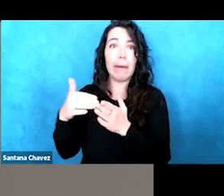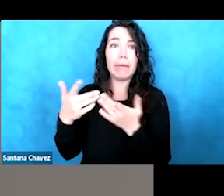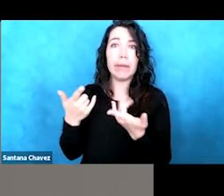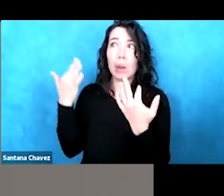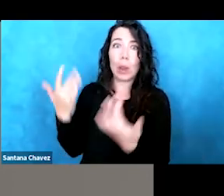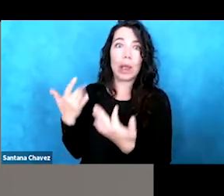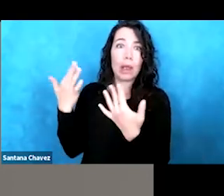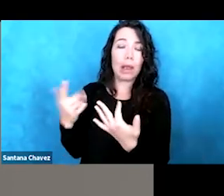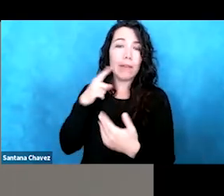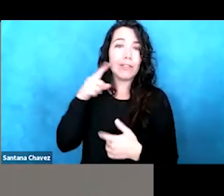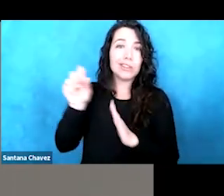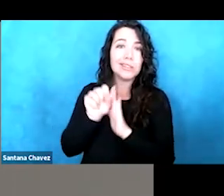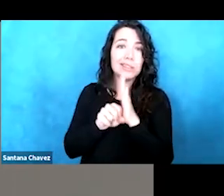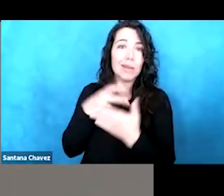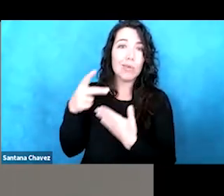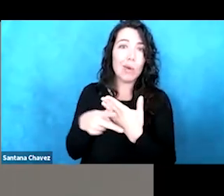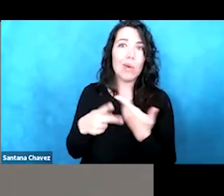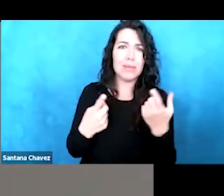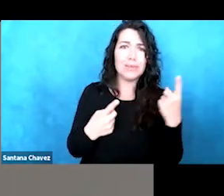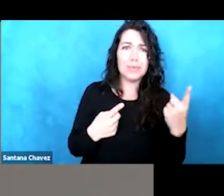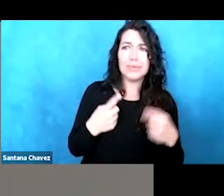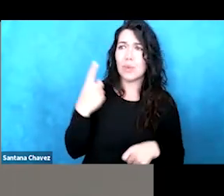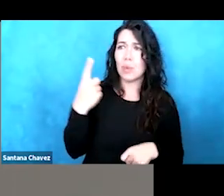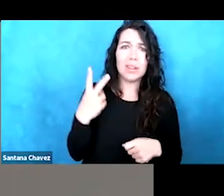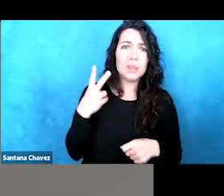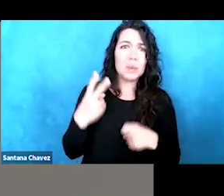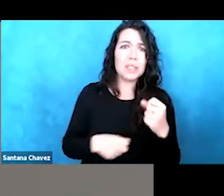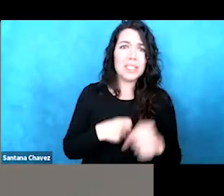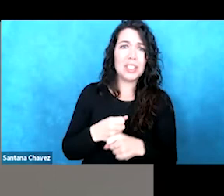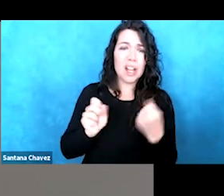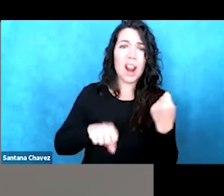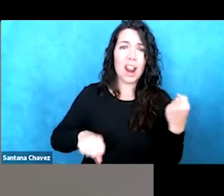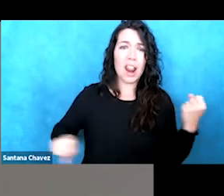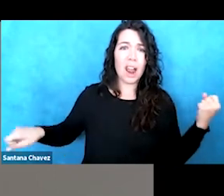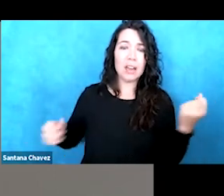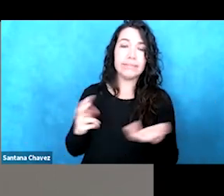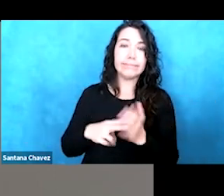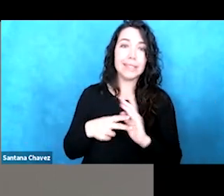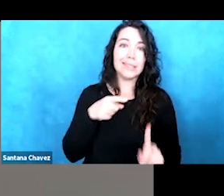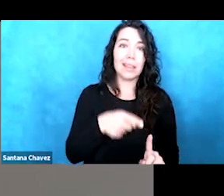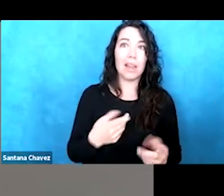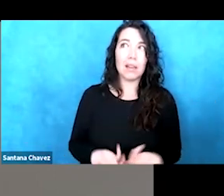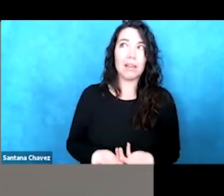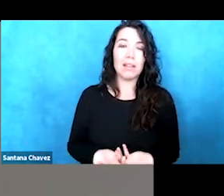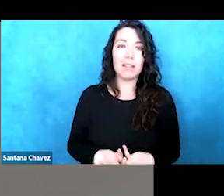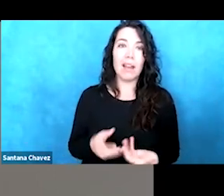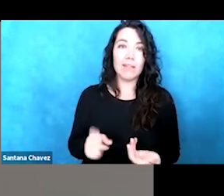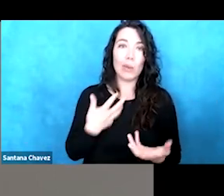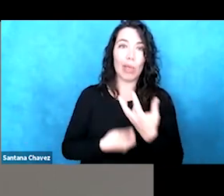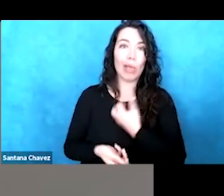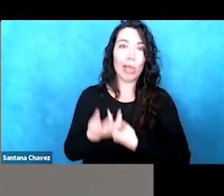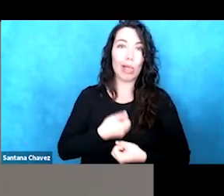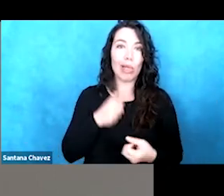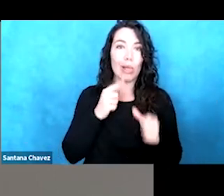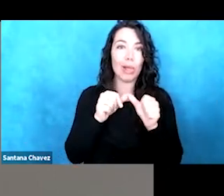years, and they are then exposed to a number of quite uncomfortable conversations. So I suppose one of the